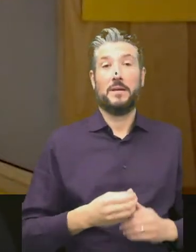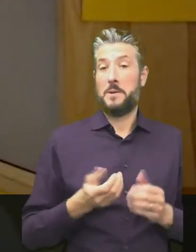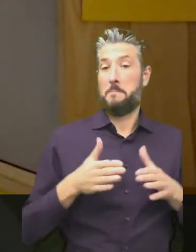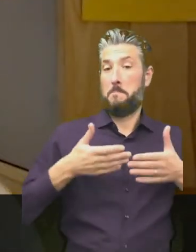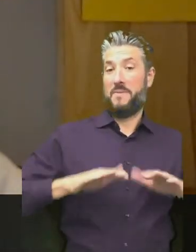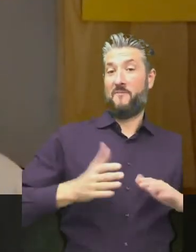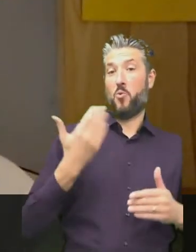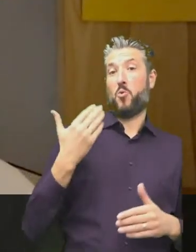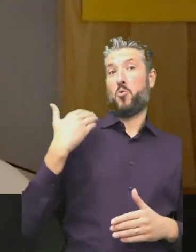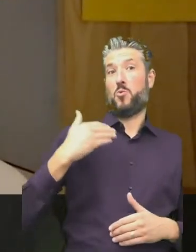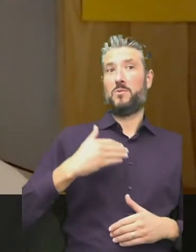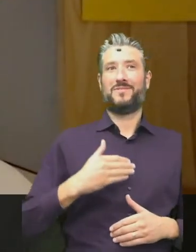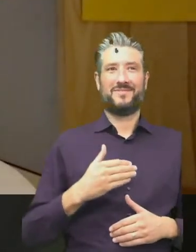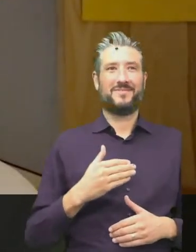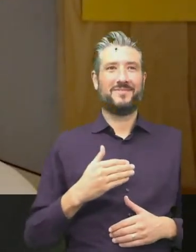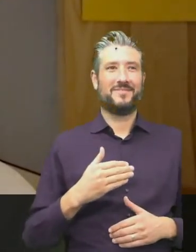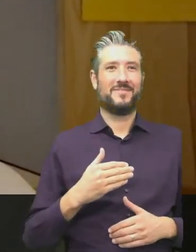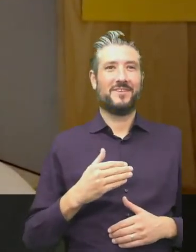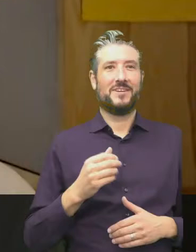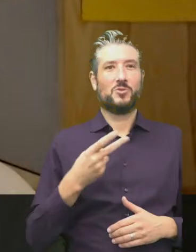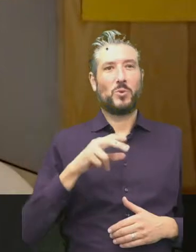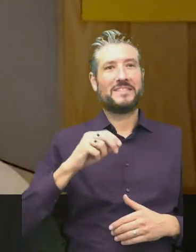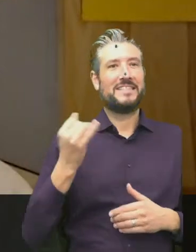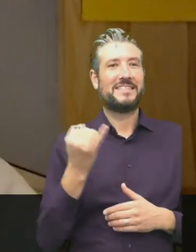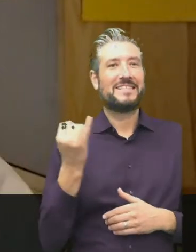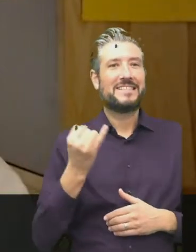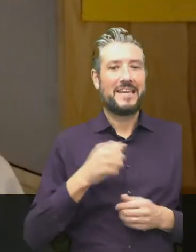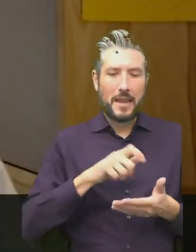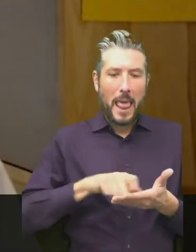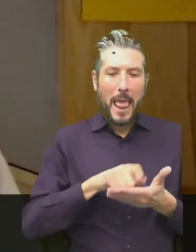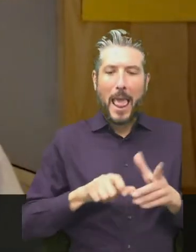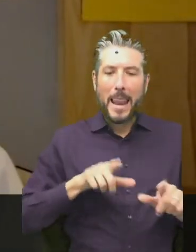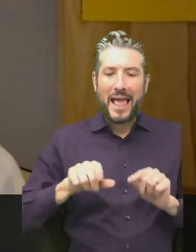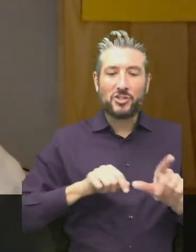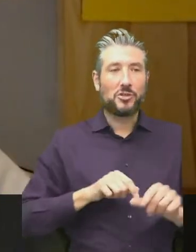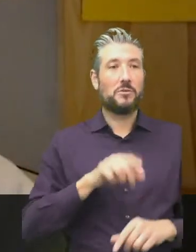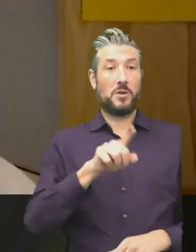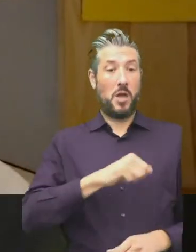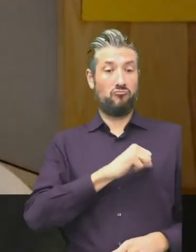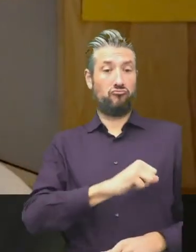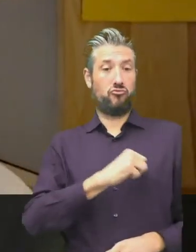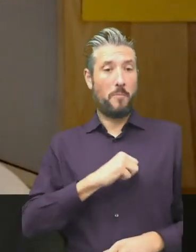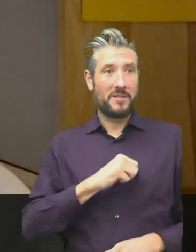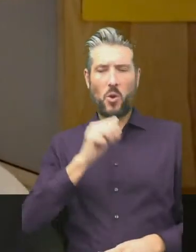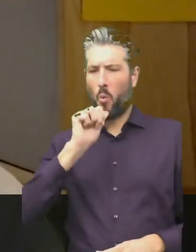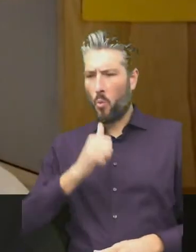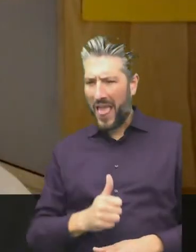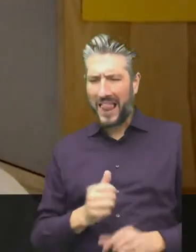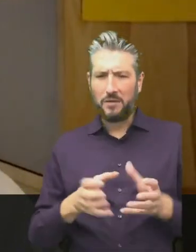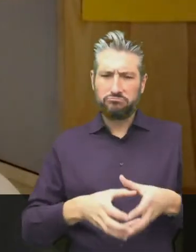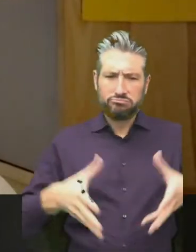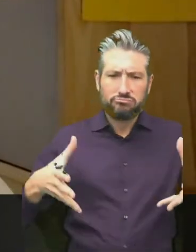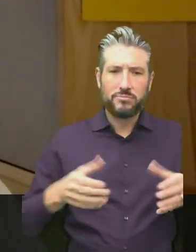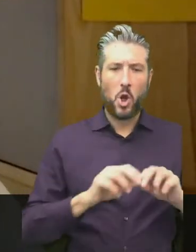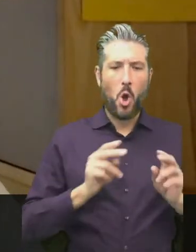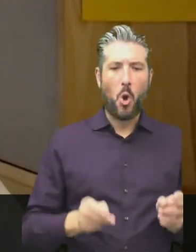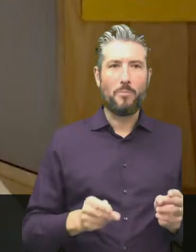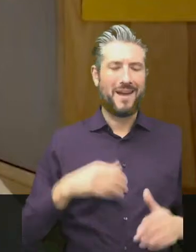the delivery of 80,000 homes a year, which should have meant 320,000 homes by